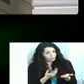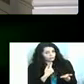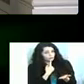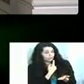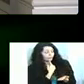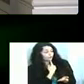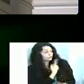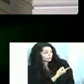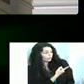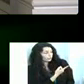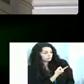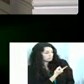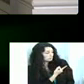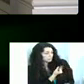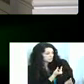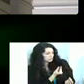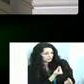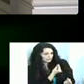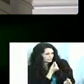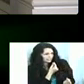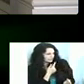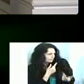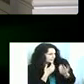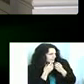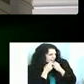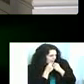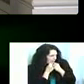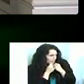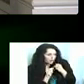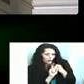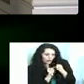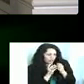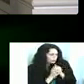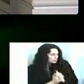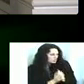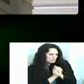do will not matter and where you go to worship will not matter.